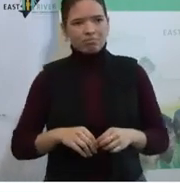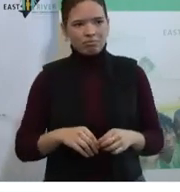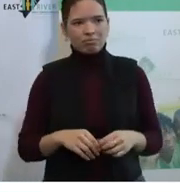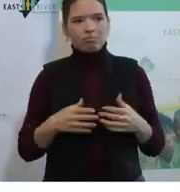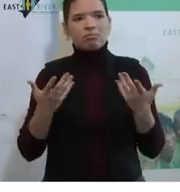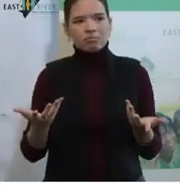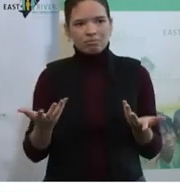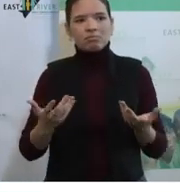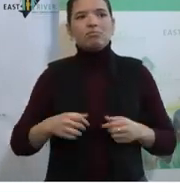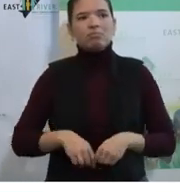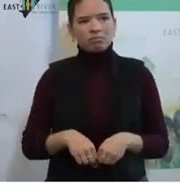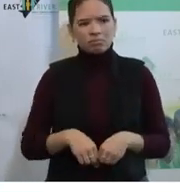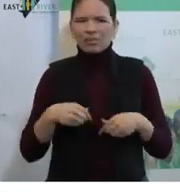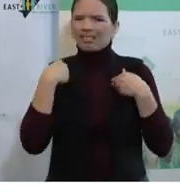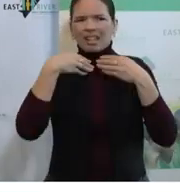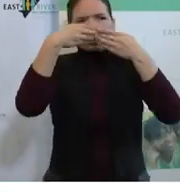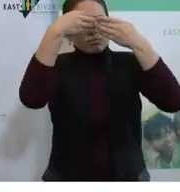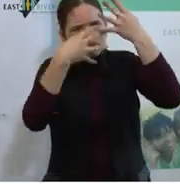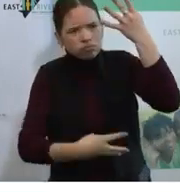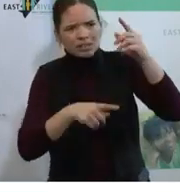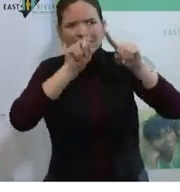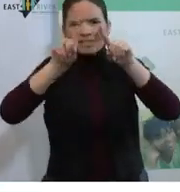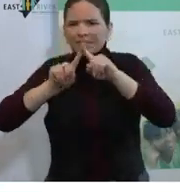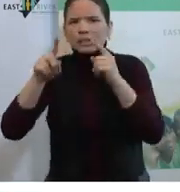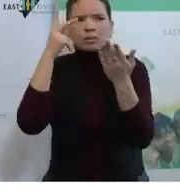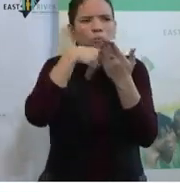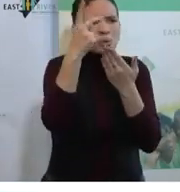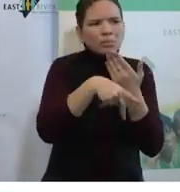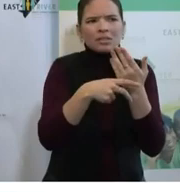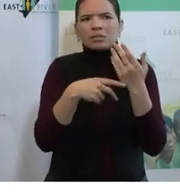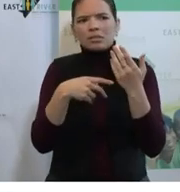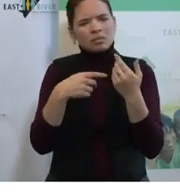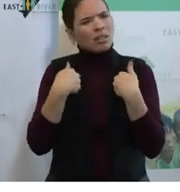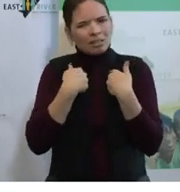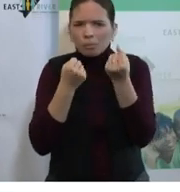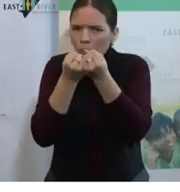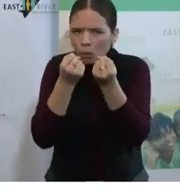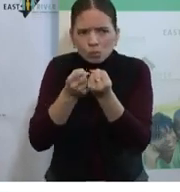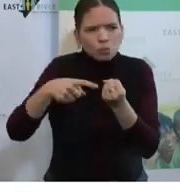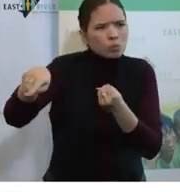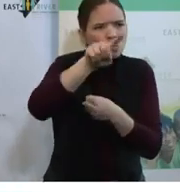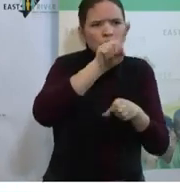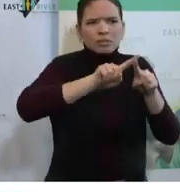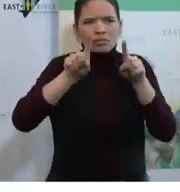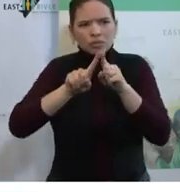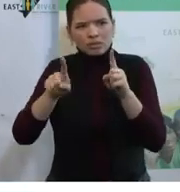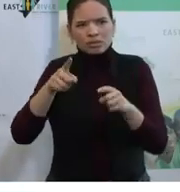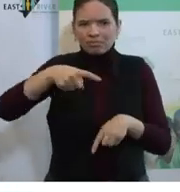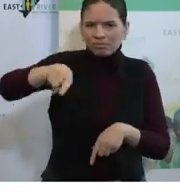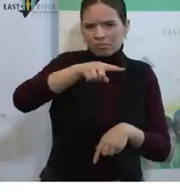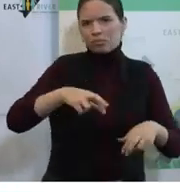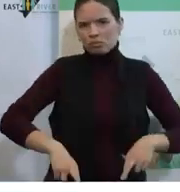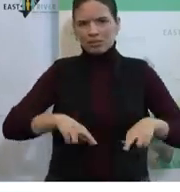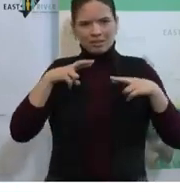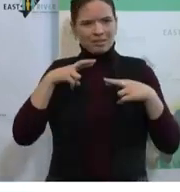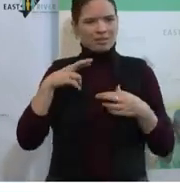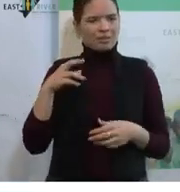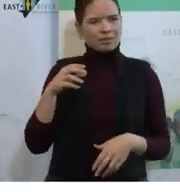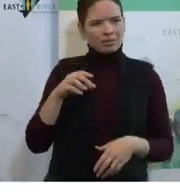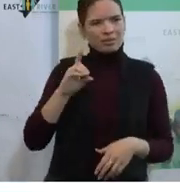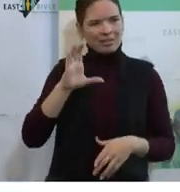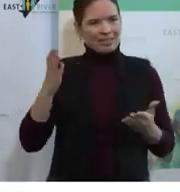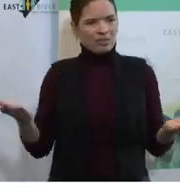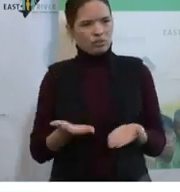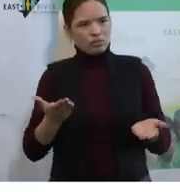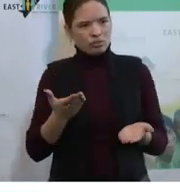and fully take advantage of. We want to support every resident in Washington, D.C. around their financial goals. Programs like the